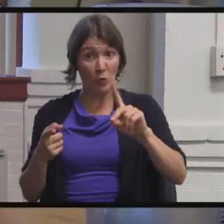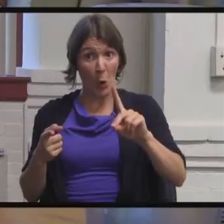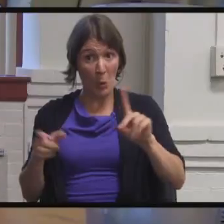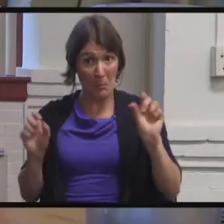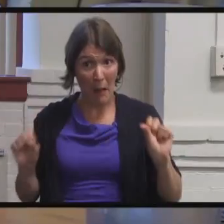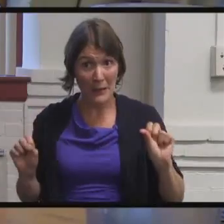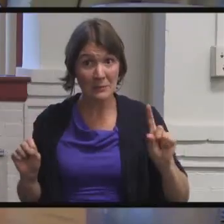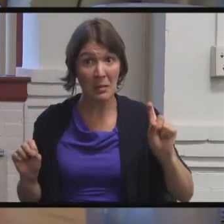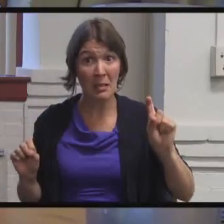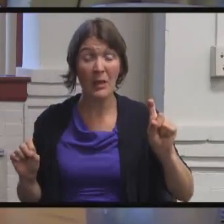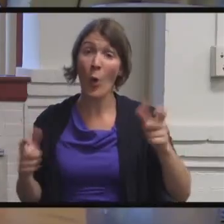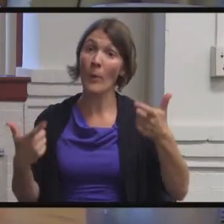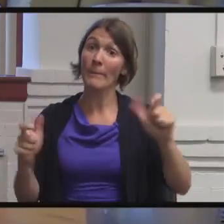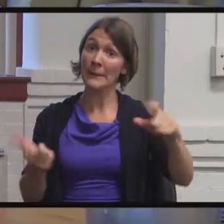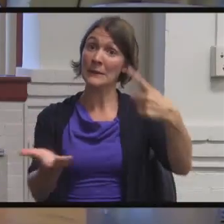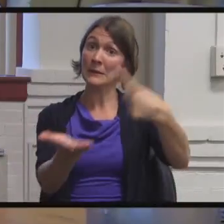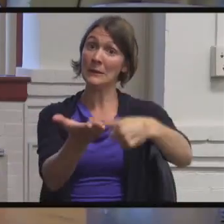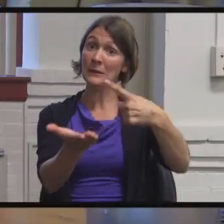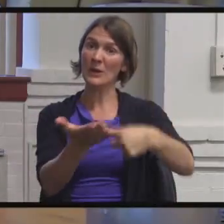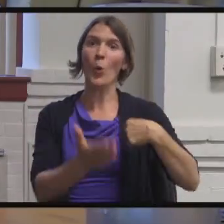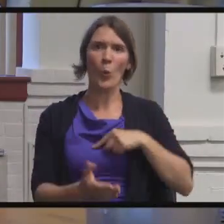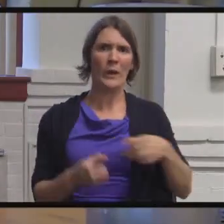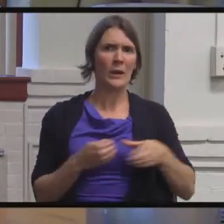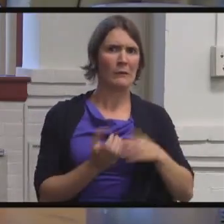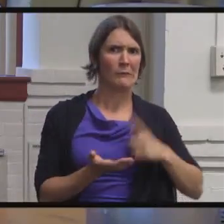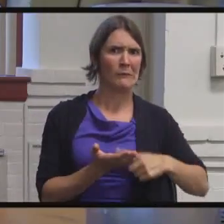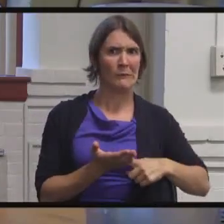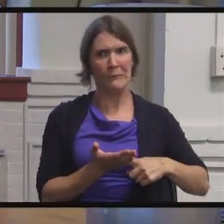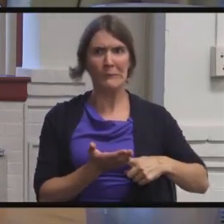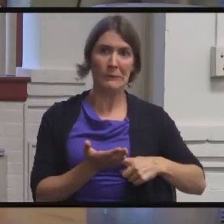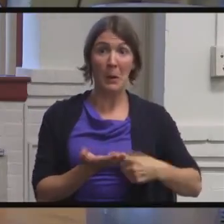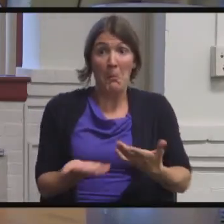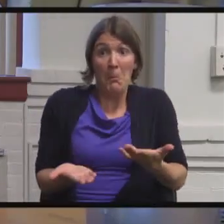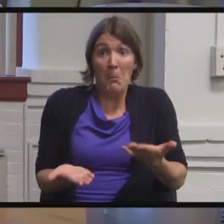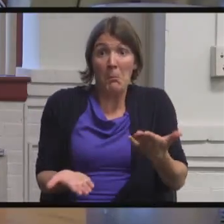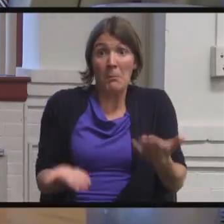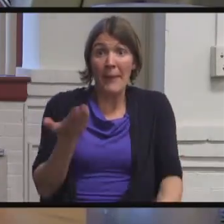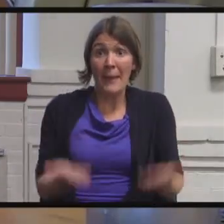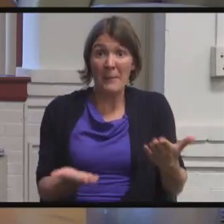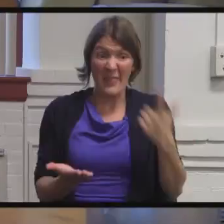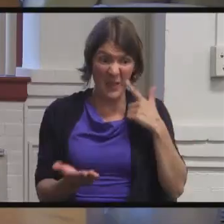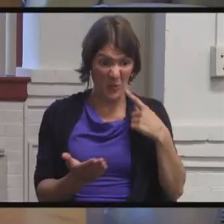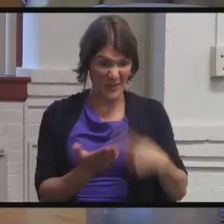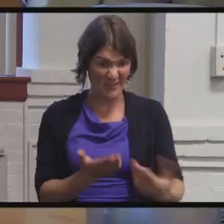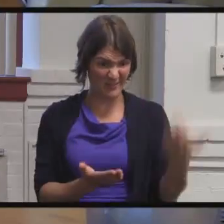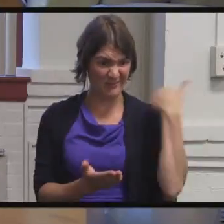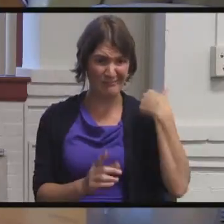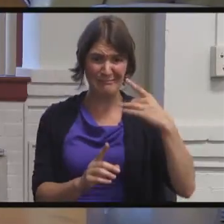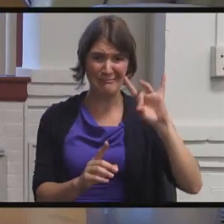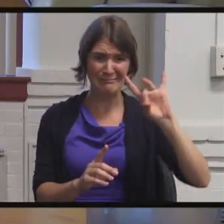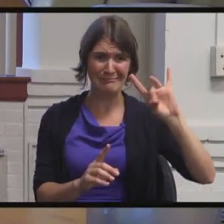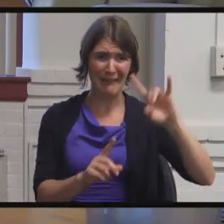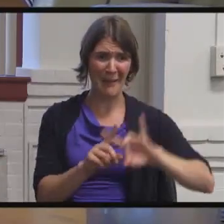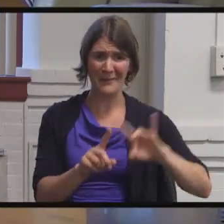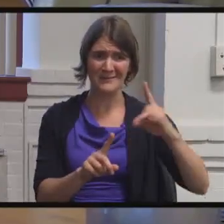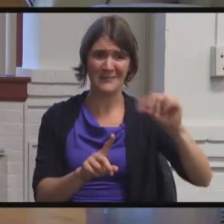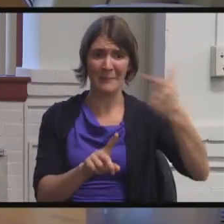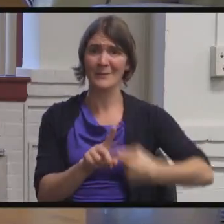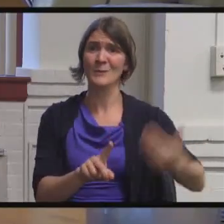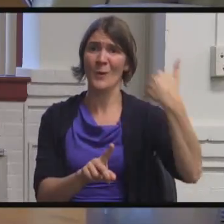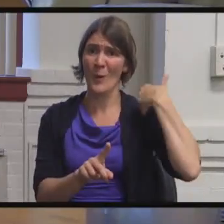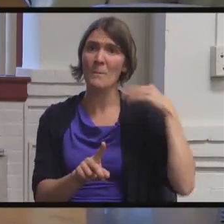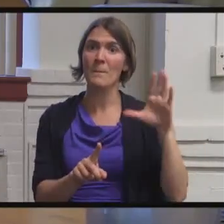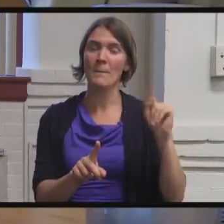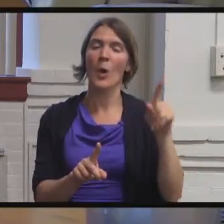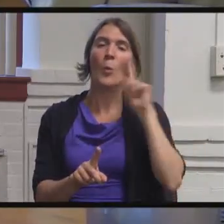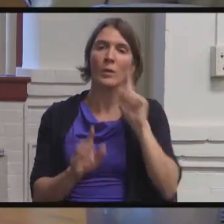to Putney Road. And that's something that was discussed as a possibility probably 8 or 10 months ago, I think. Oh, now. Yeah. But it's something that's